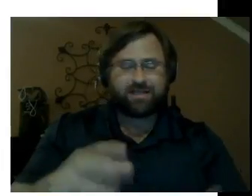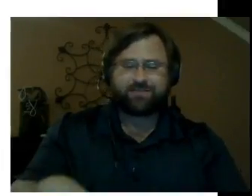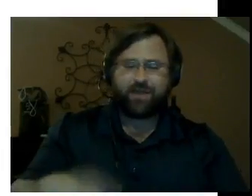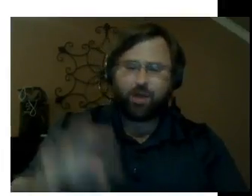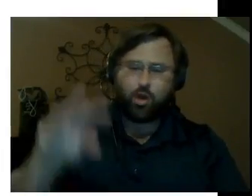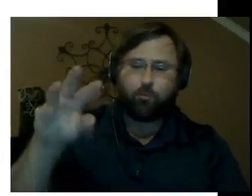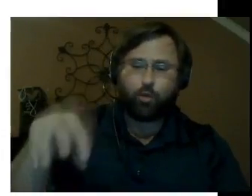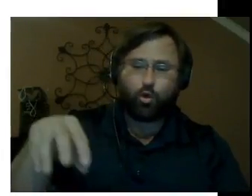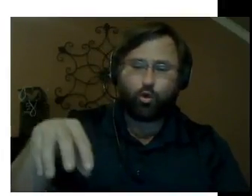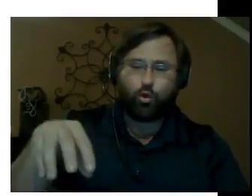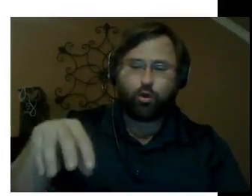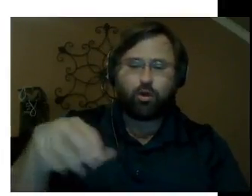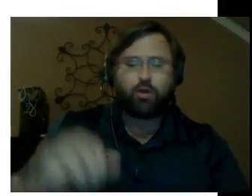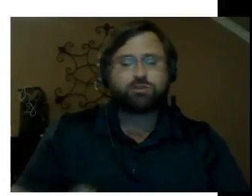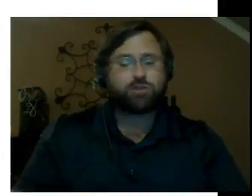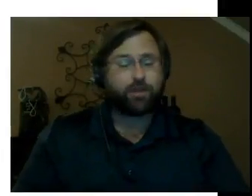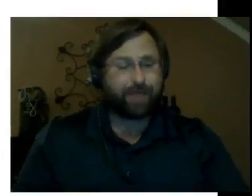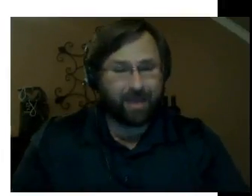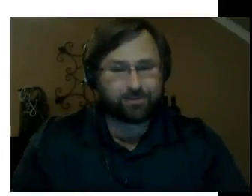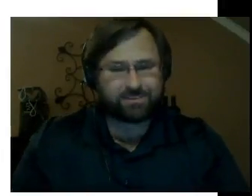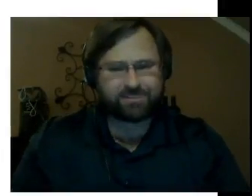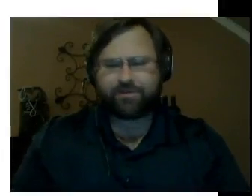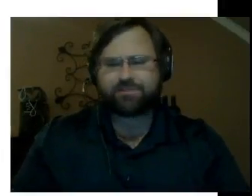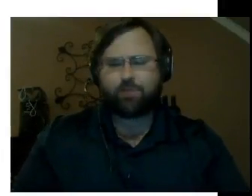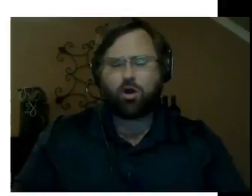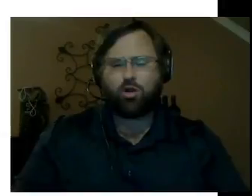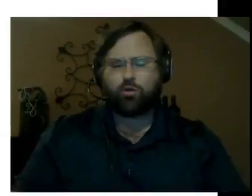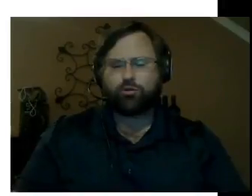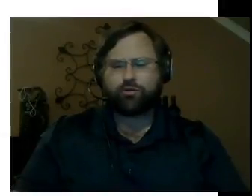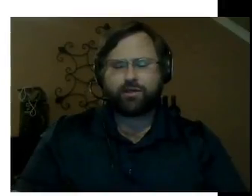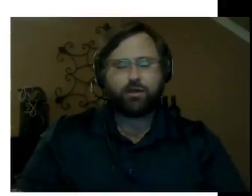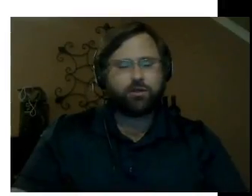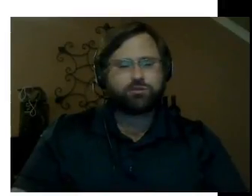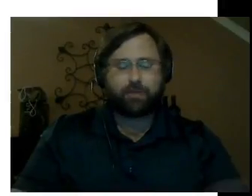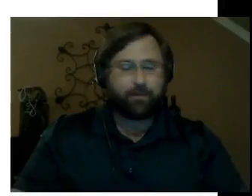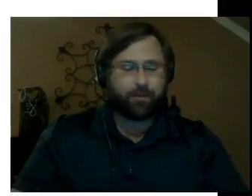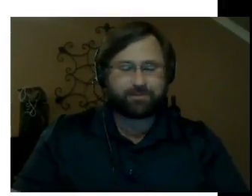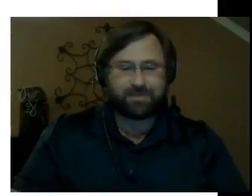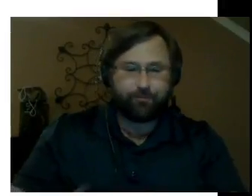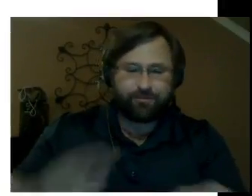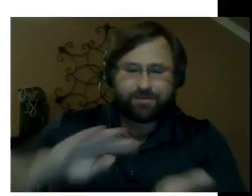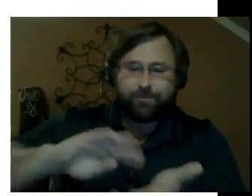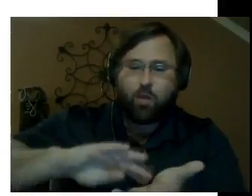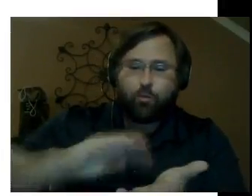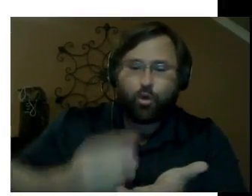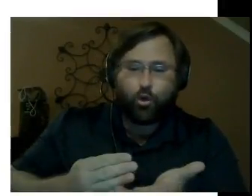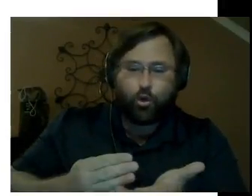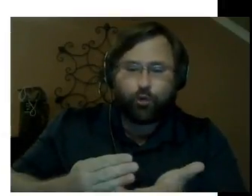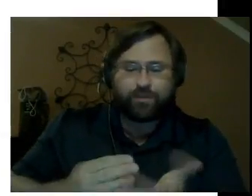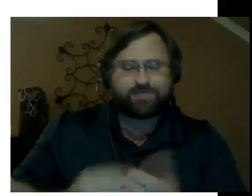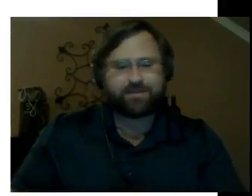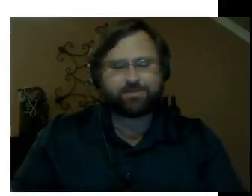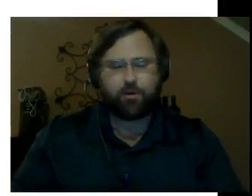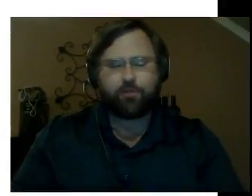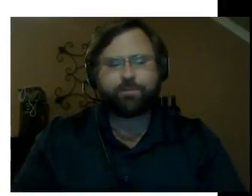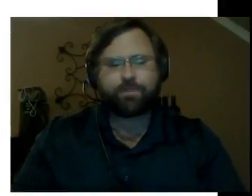this classifier to talk about a house that's very small, or you could talk about perhaps a lump of something